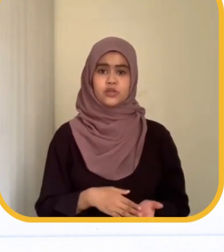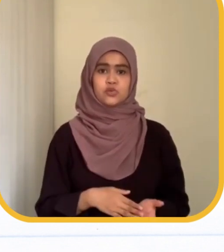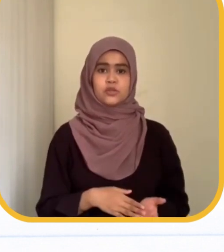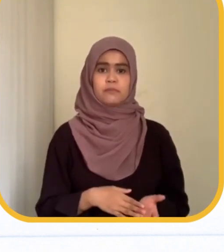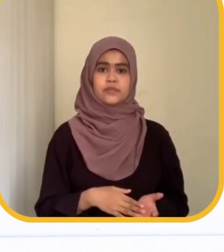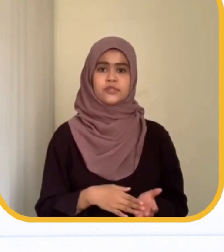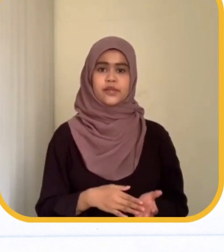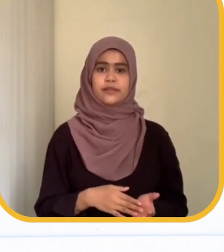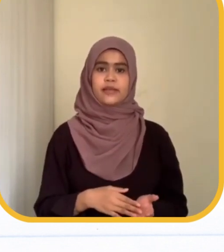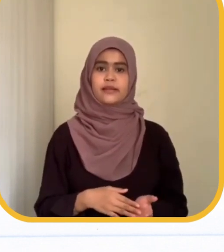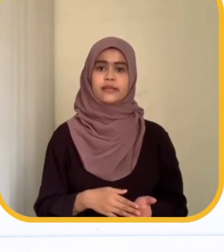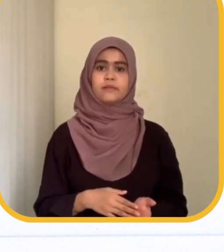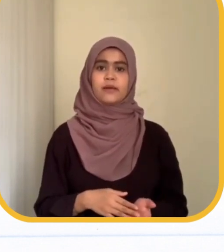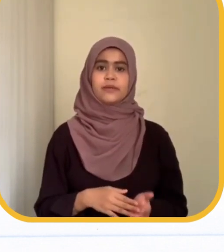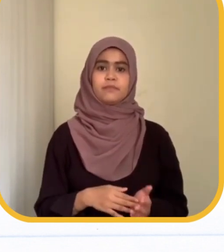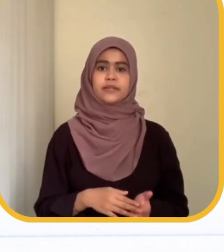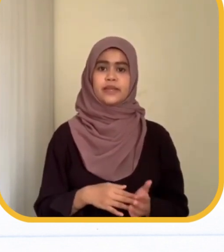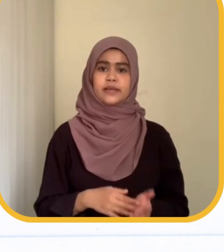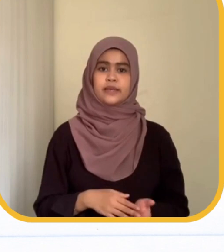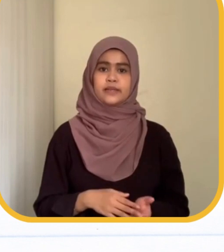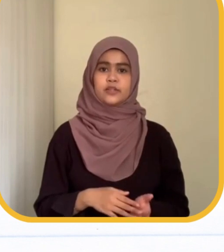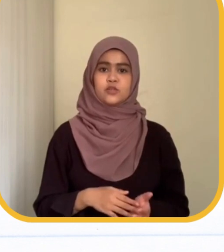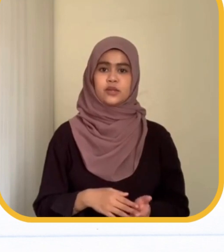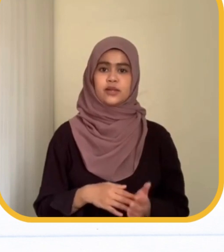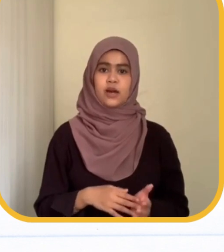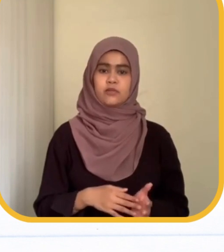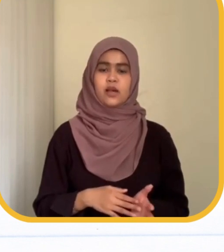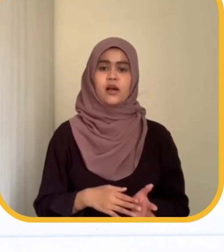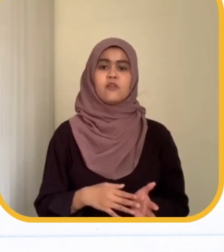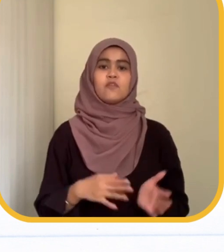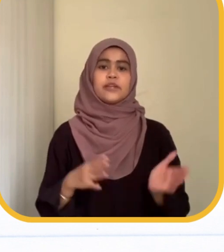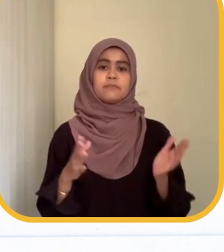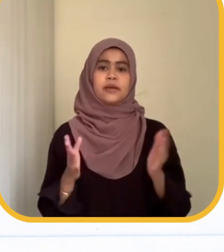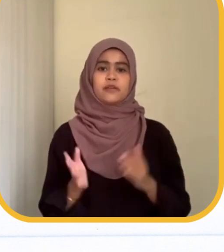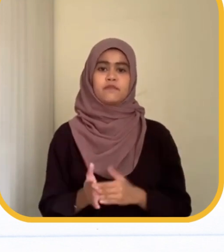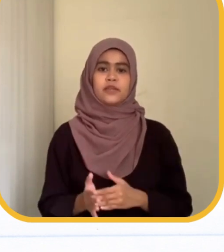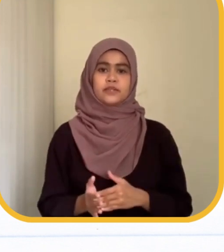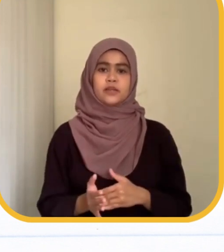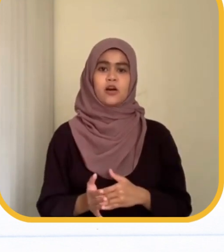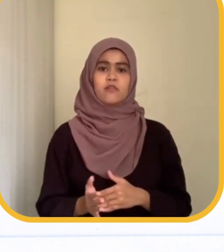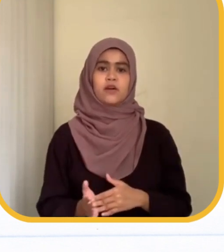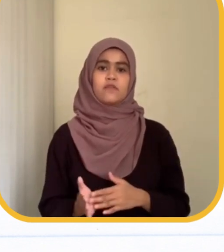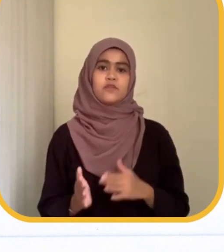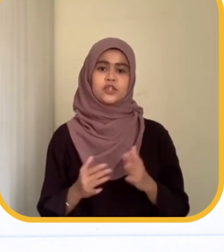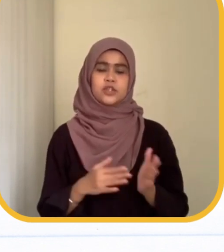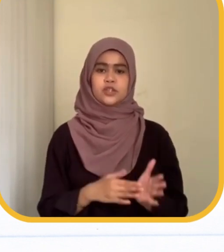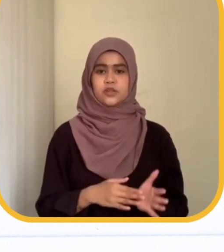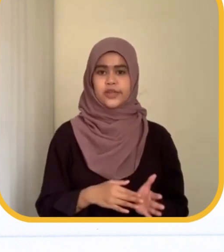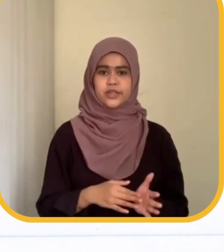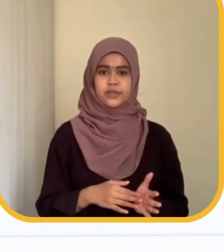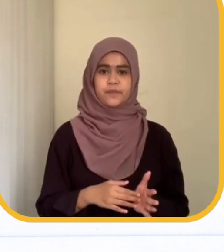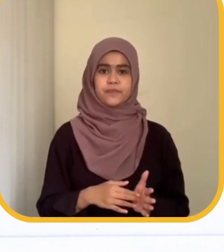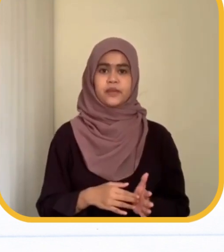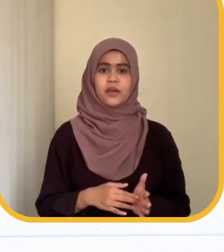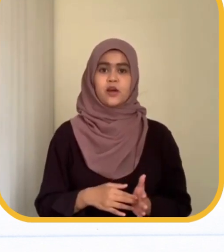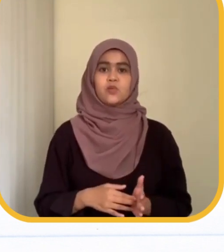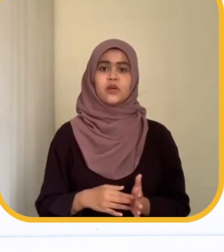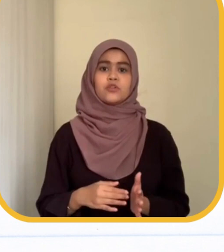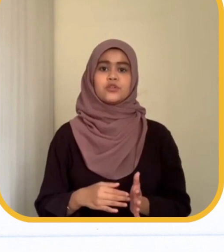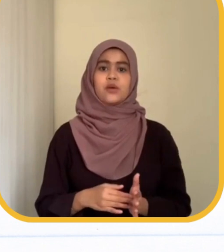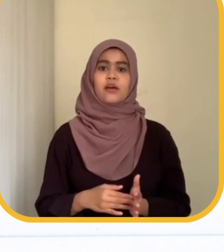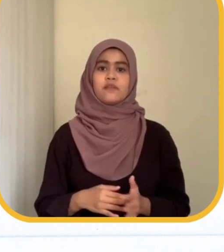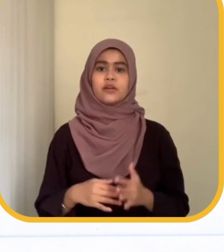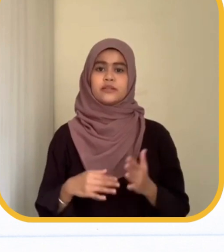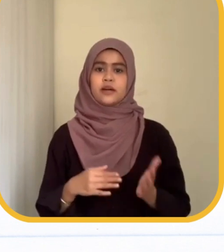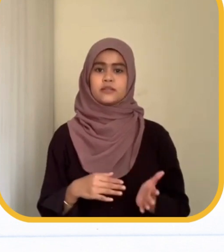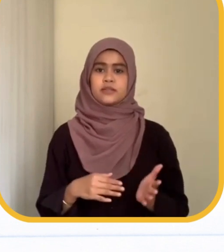tone to demonstrate that it might be taken into account for the benefits of future generation. We